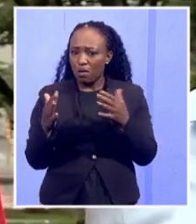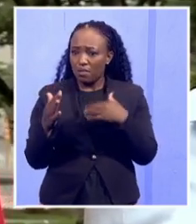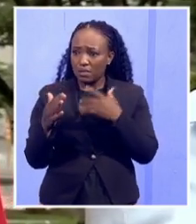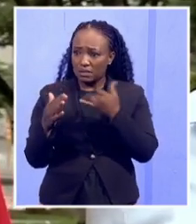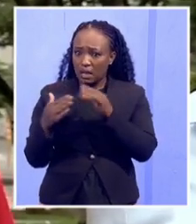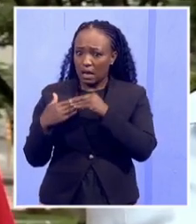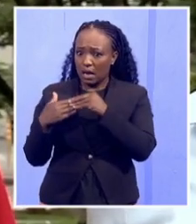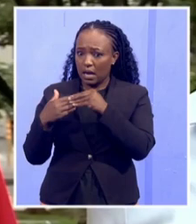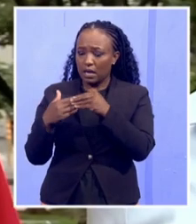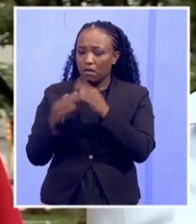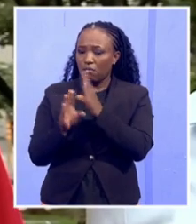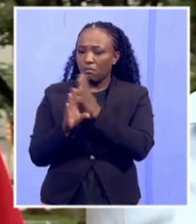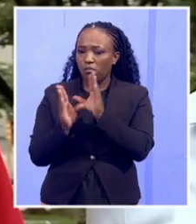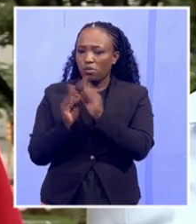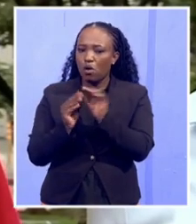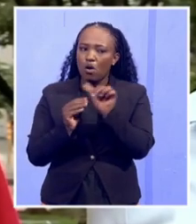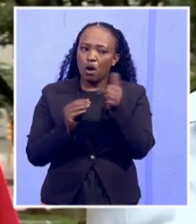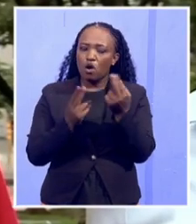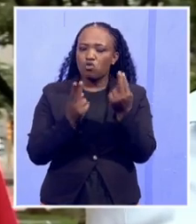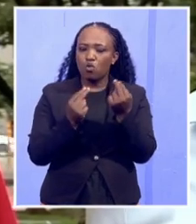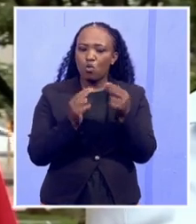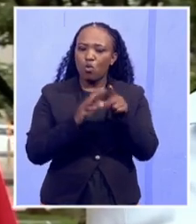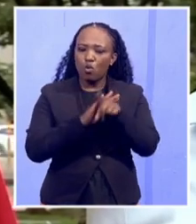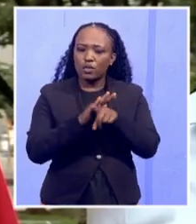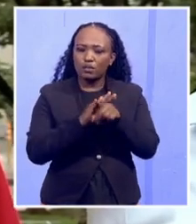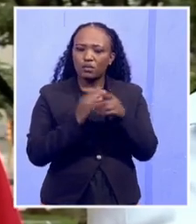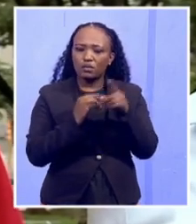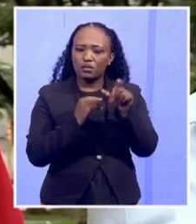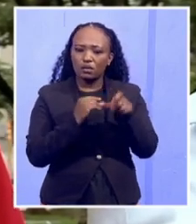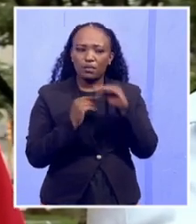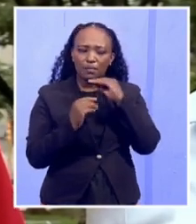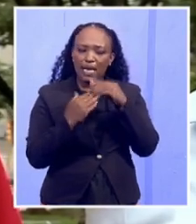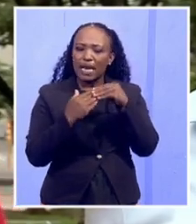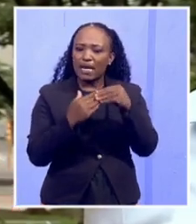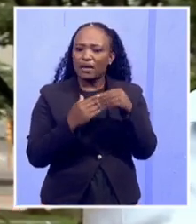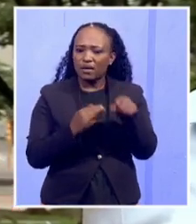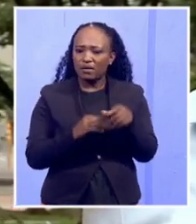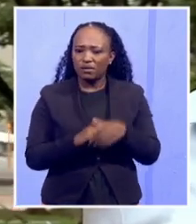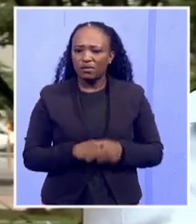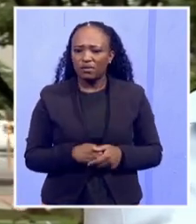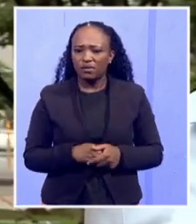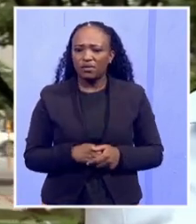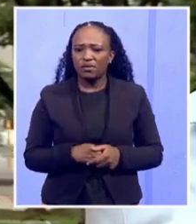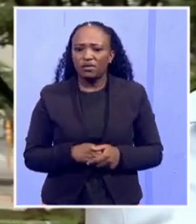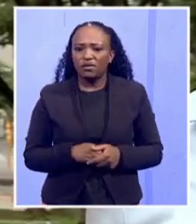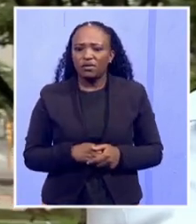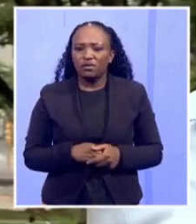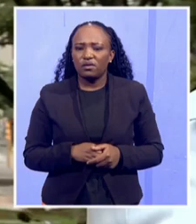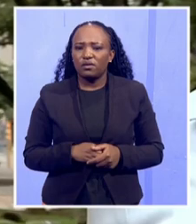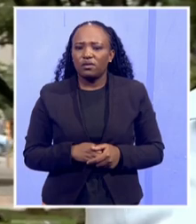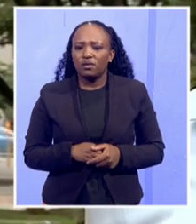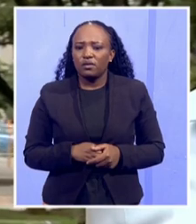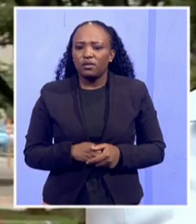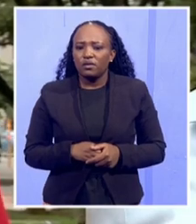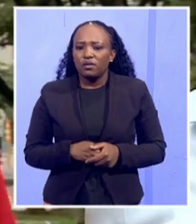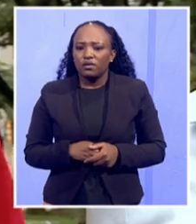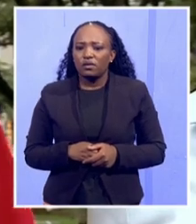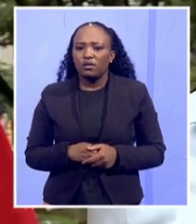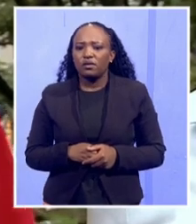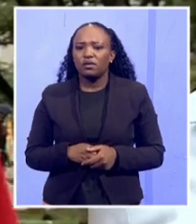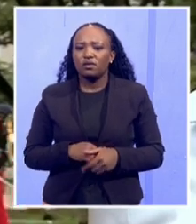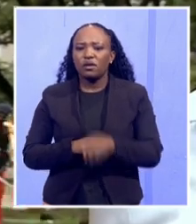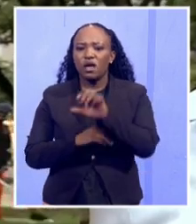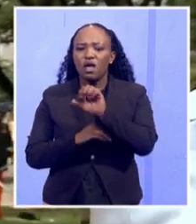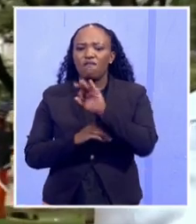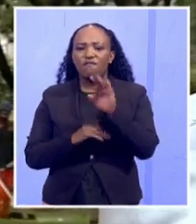the caucus, or the new regional chairperson will now effectively become the leader of the caucus here? Yeah, well, the EFF operates much more differently